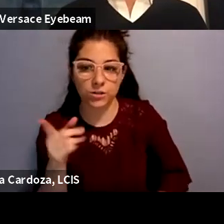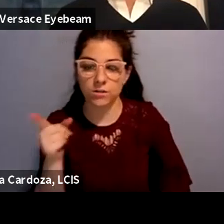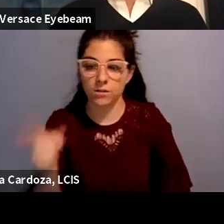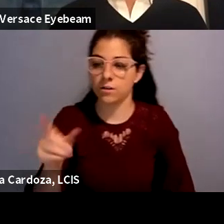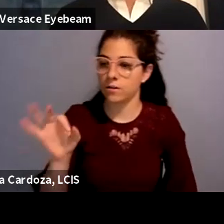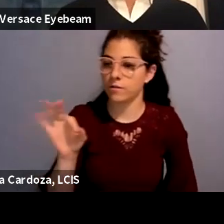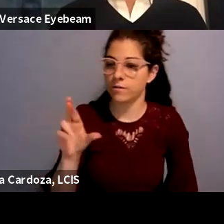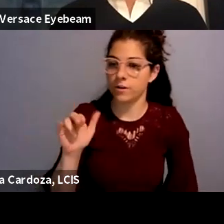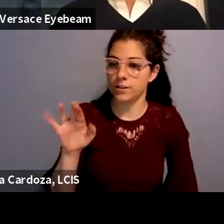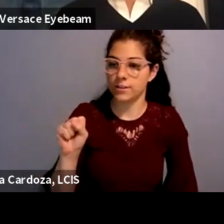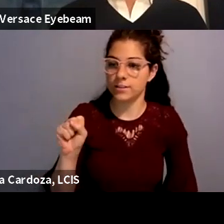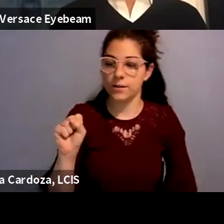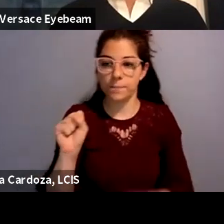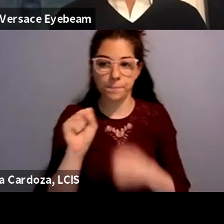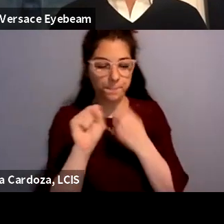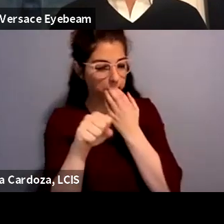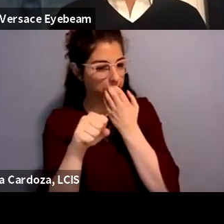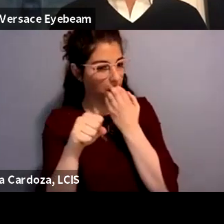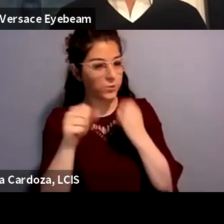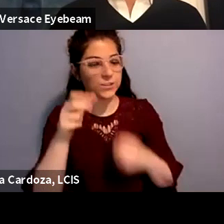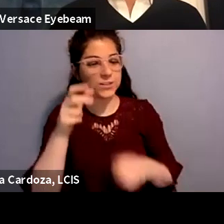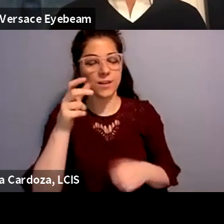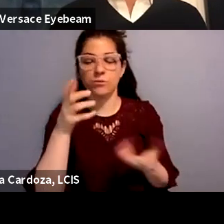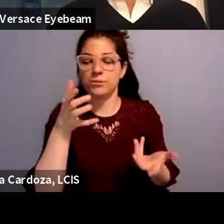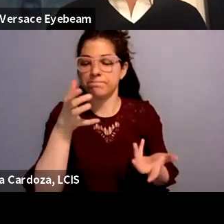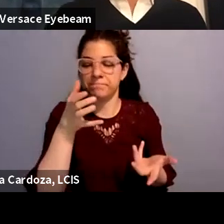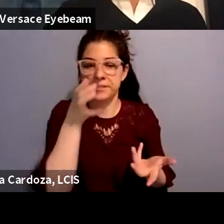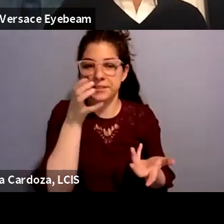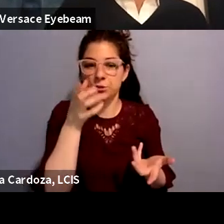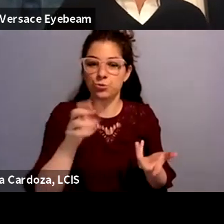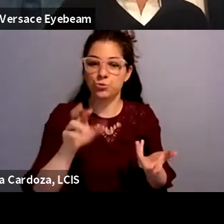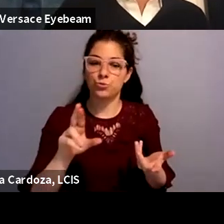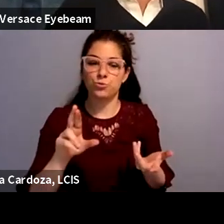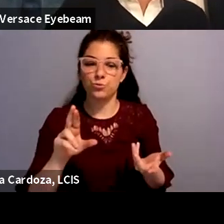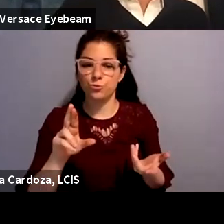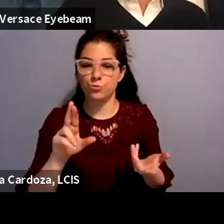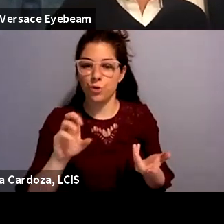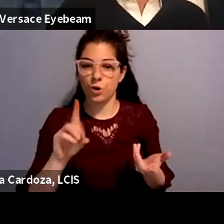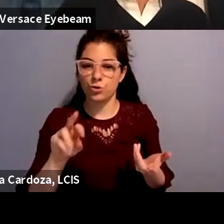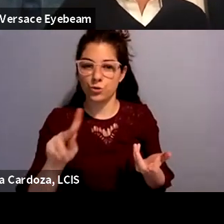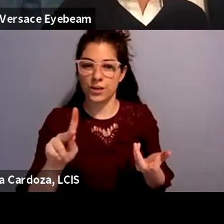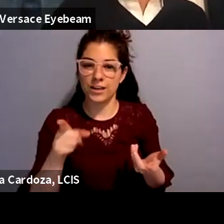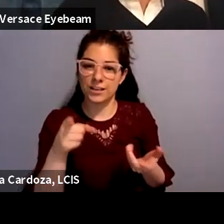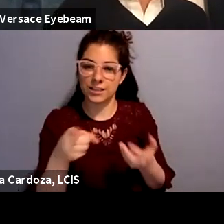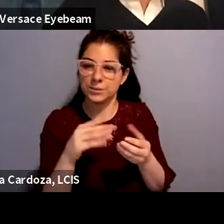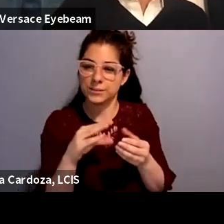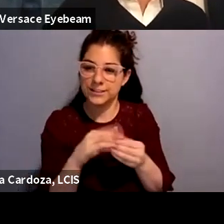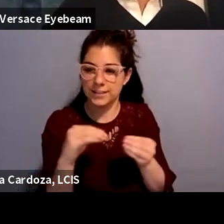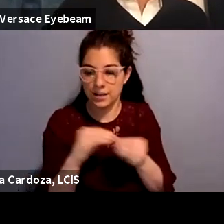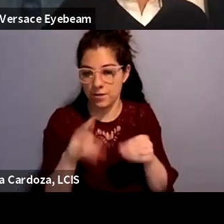Yes, you know, I was just listening to Roderick, and so much of what Roderick was saying, of